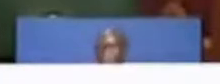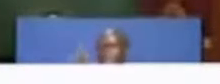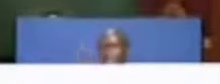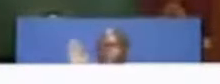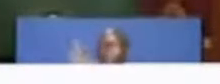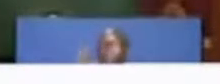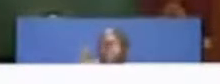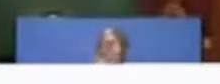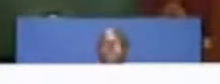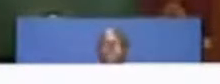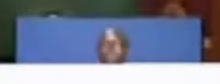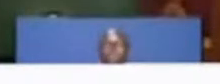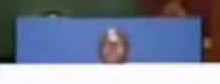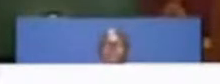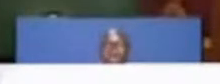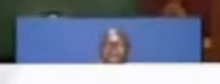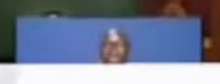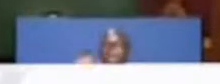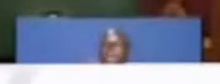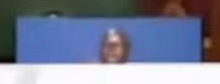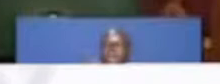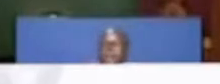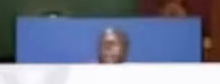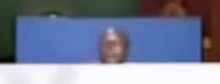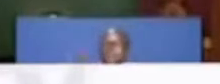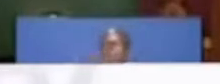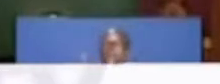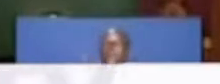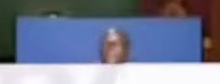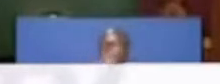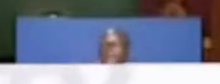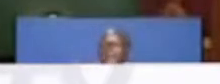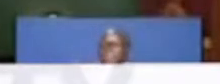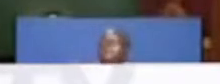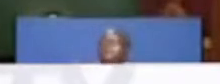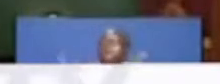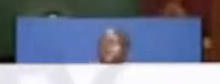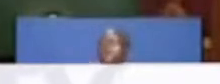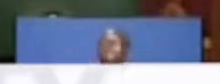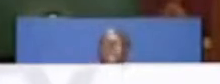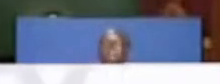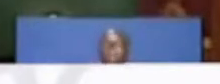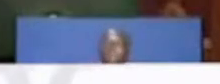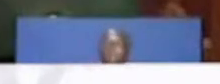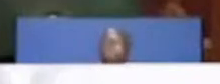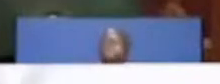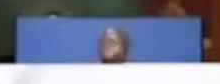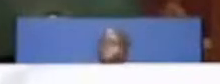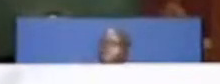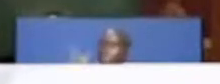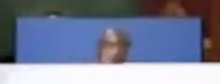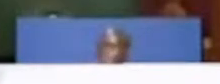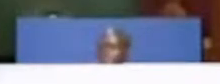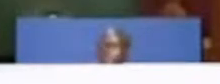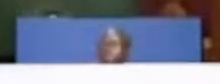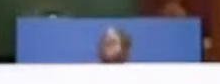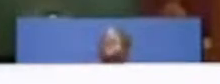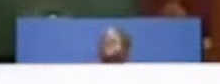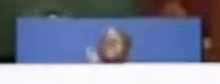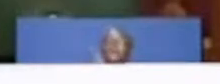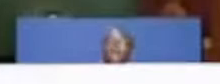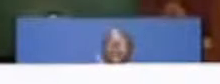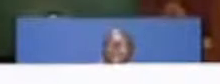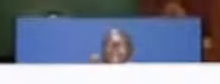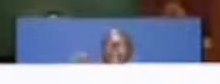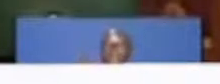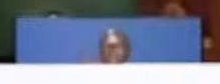profitability of KMC, we have linked it to another dead capital that my administration has revived, the meter gauge railway from